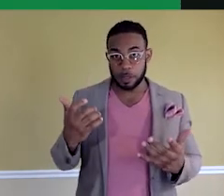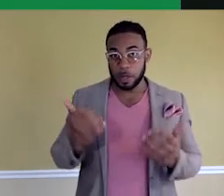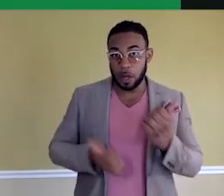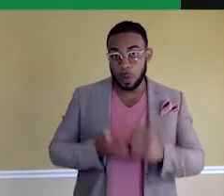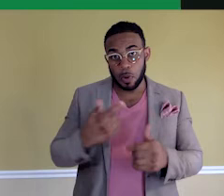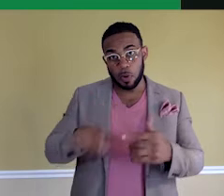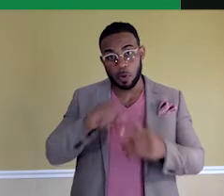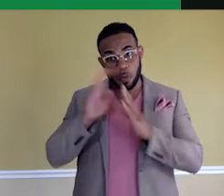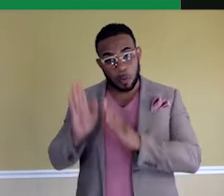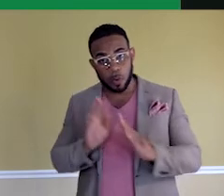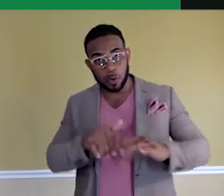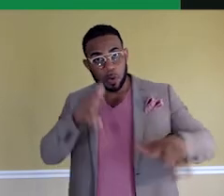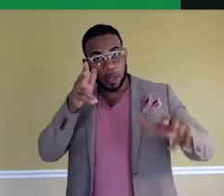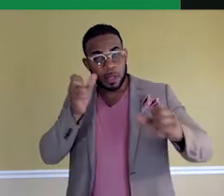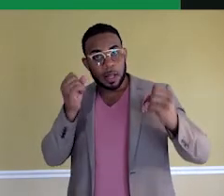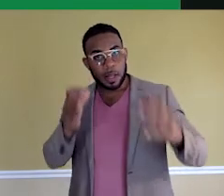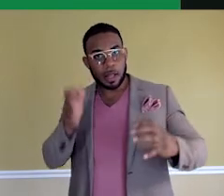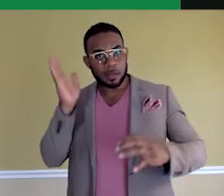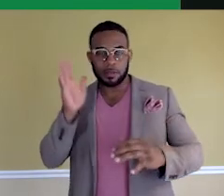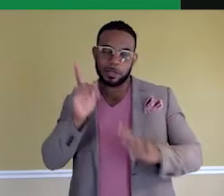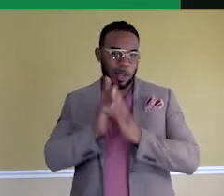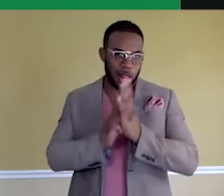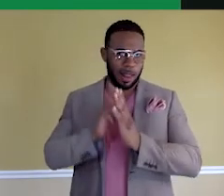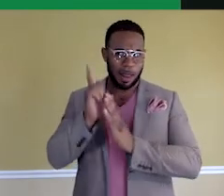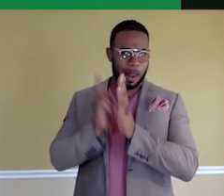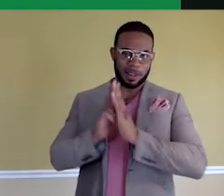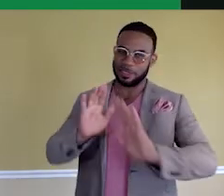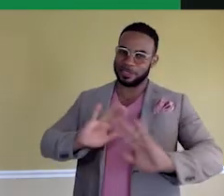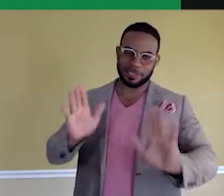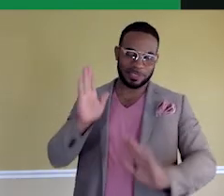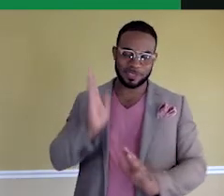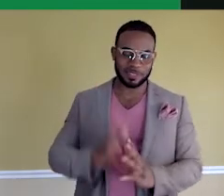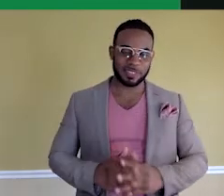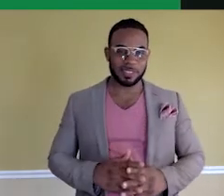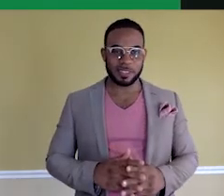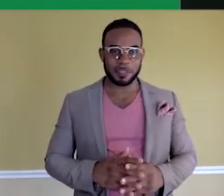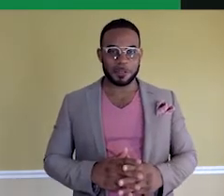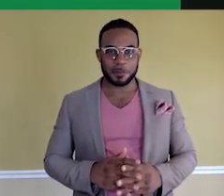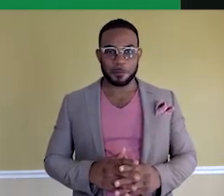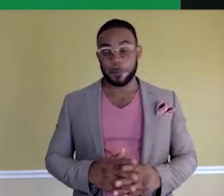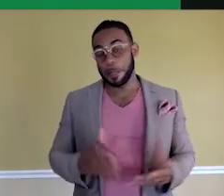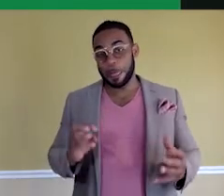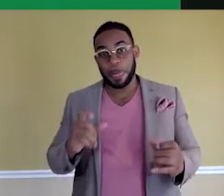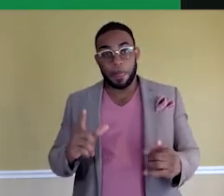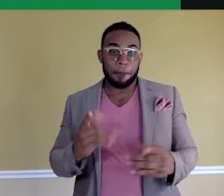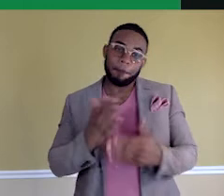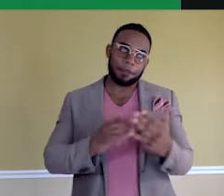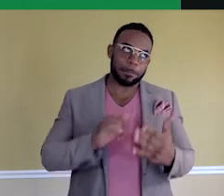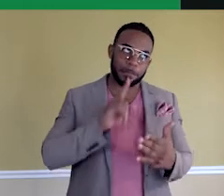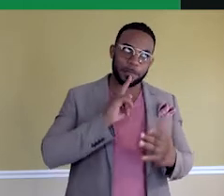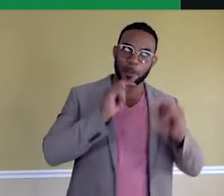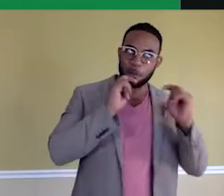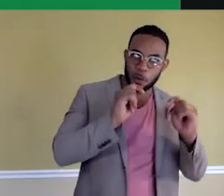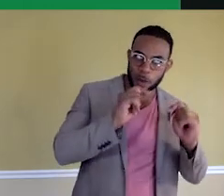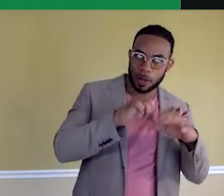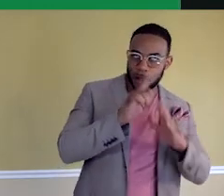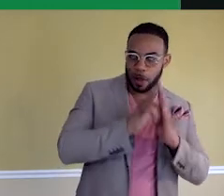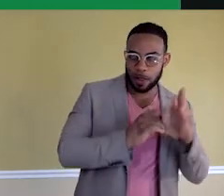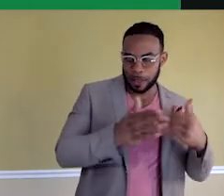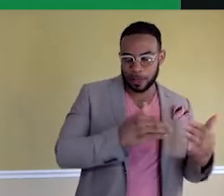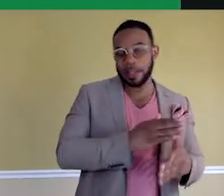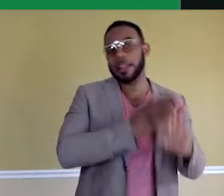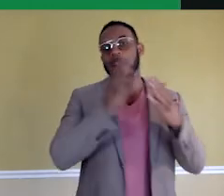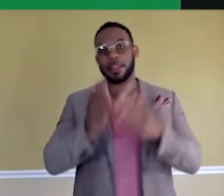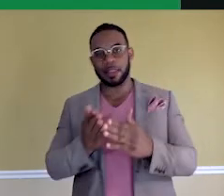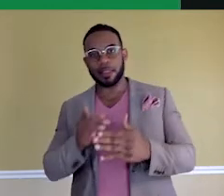most of you are prepared to hear a law talk, but it's not going to be a law talk. Well, part of it is going to be a tutorial on law anyway, but then